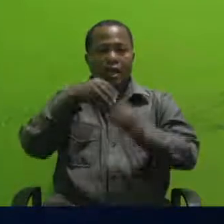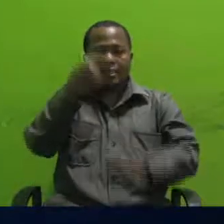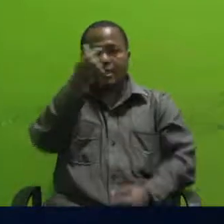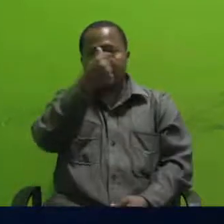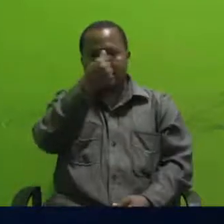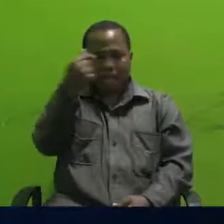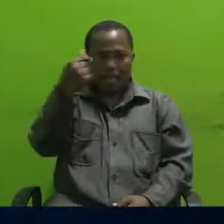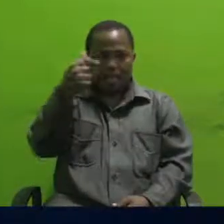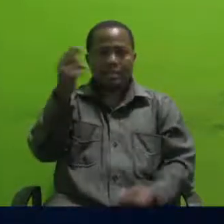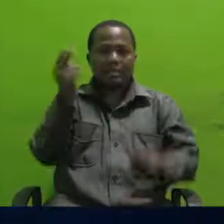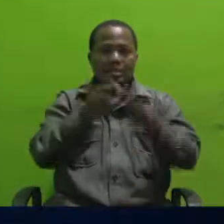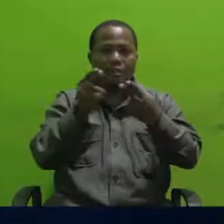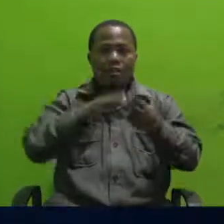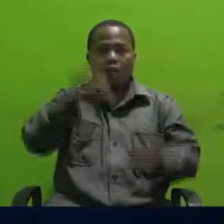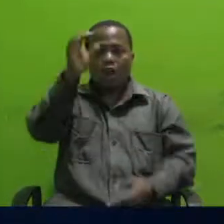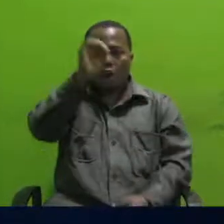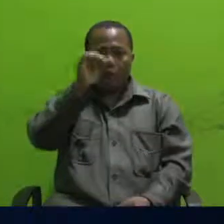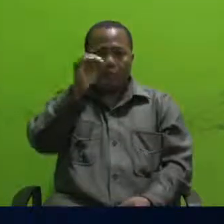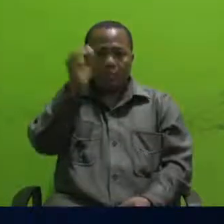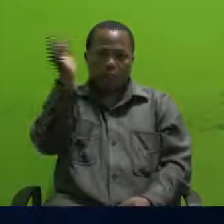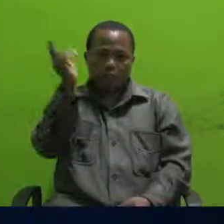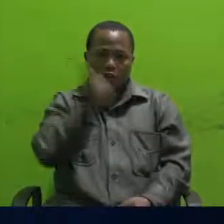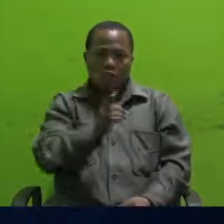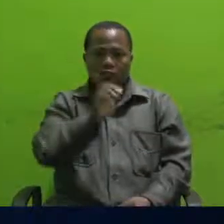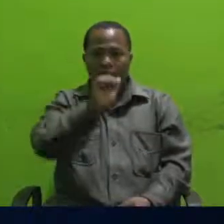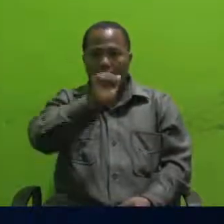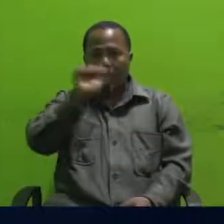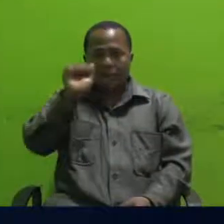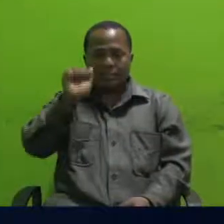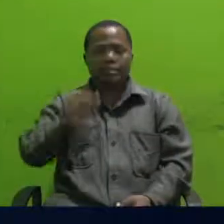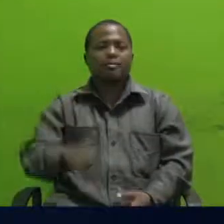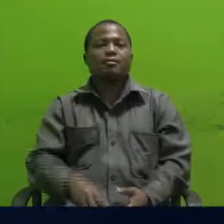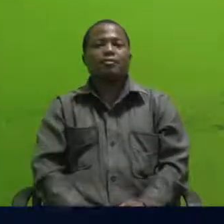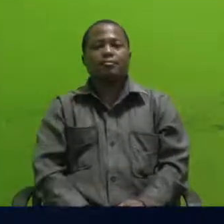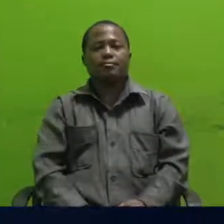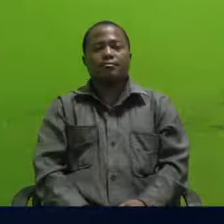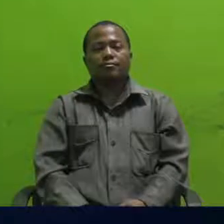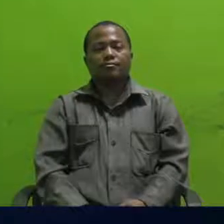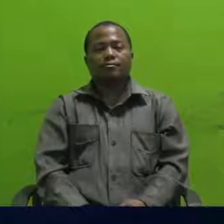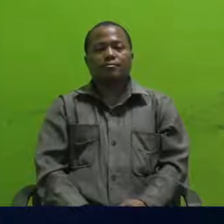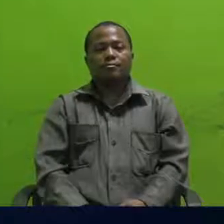And tangent is equal to opposite over adjacent.